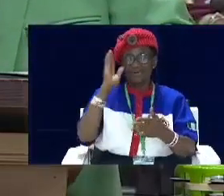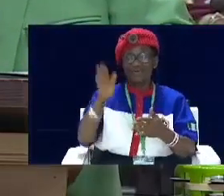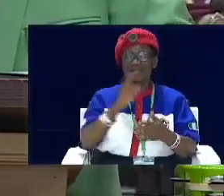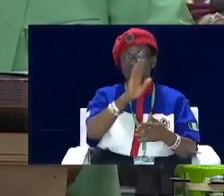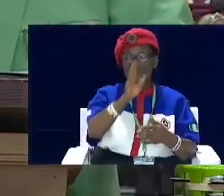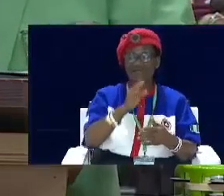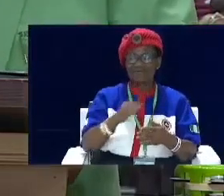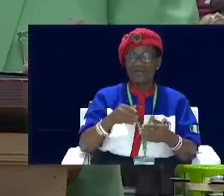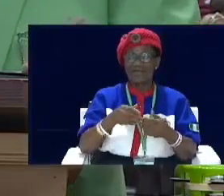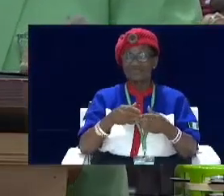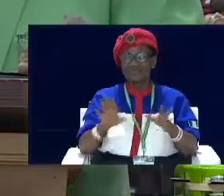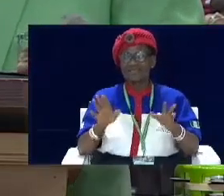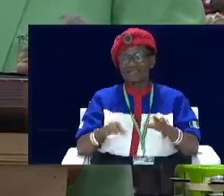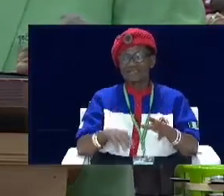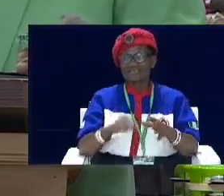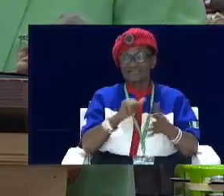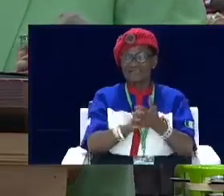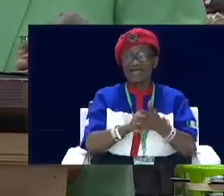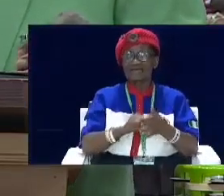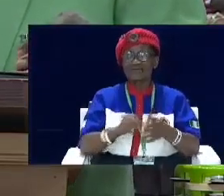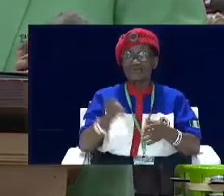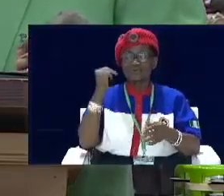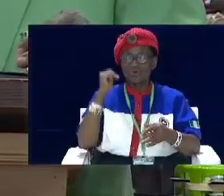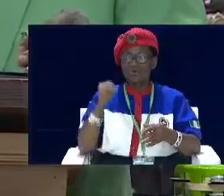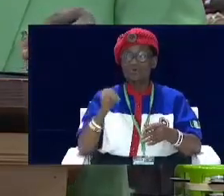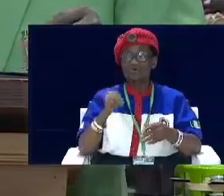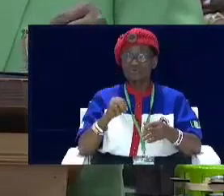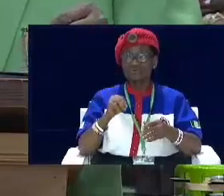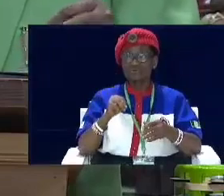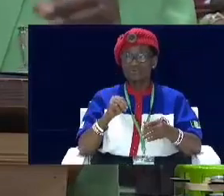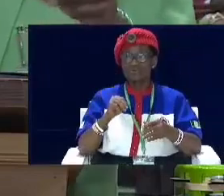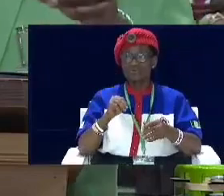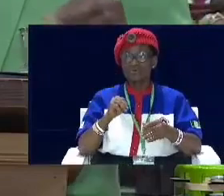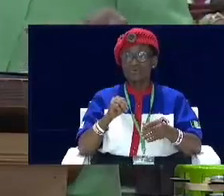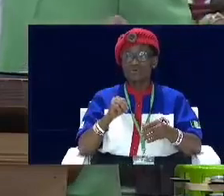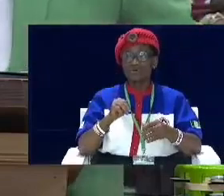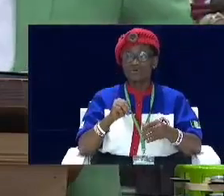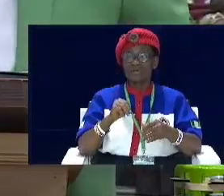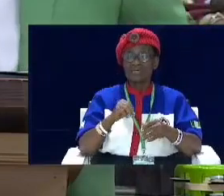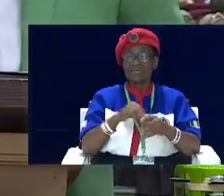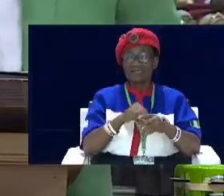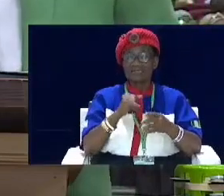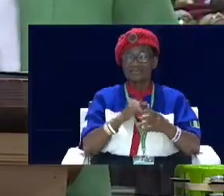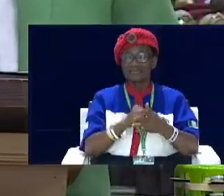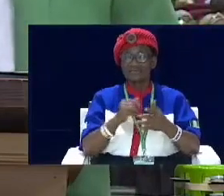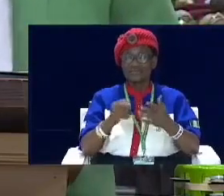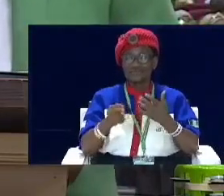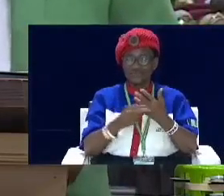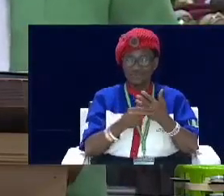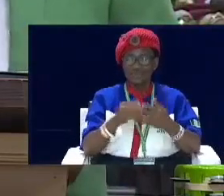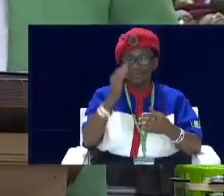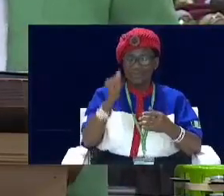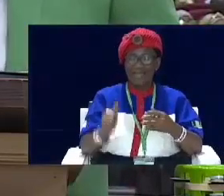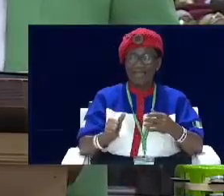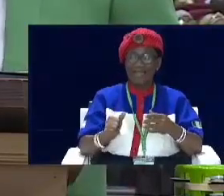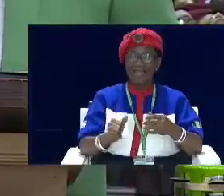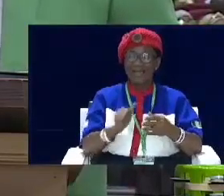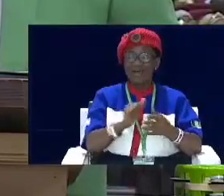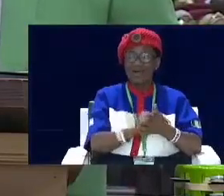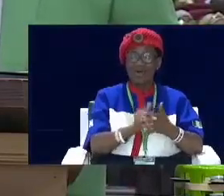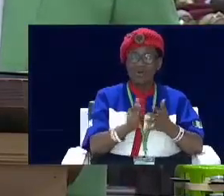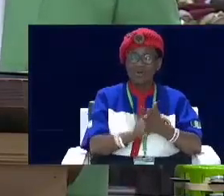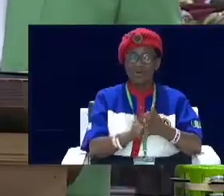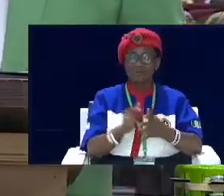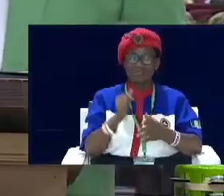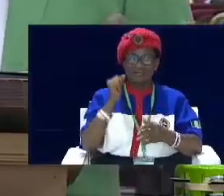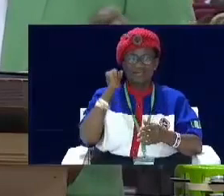That was June or something. By August. She